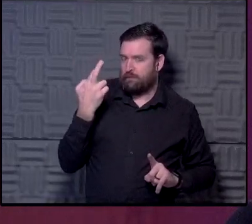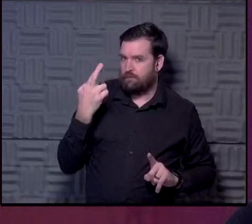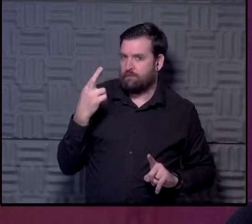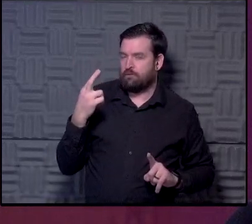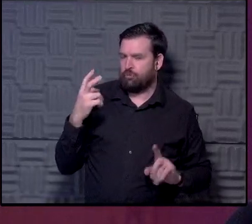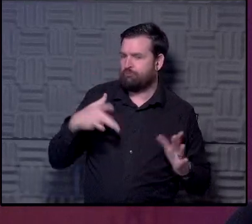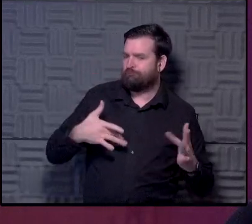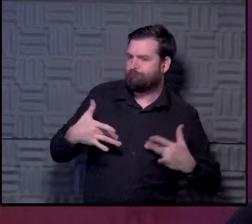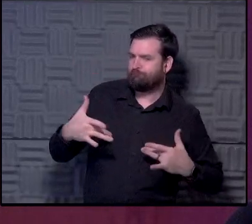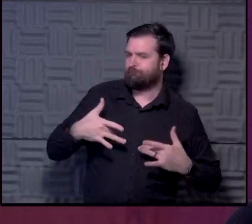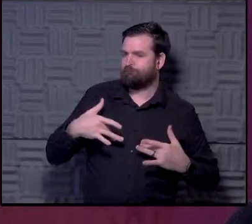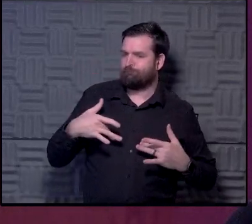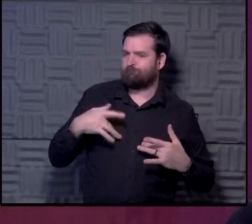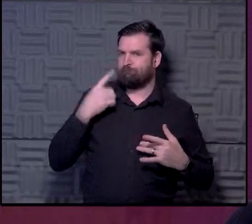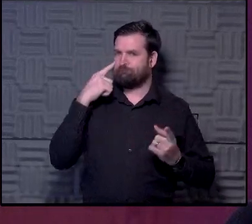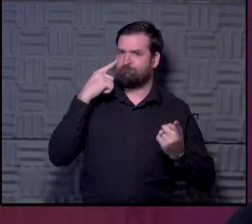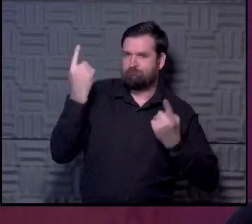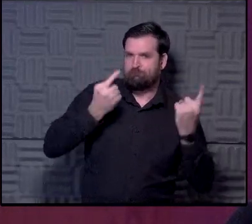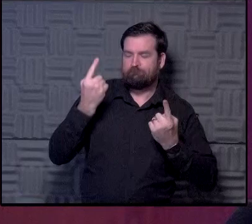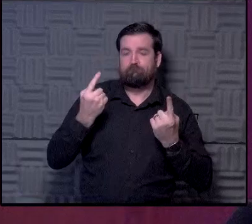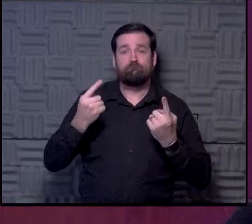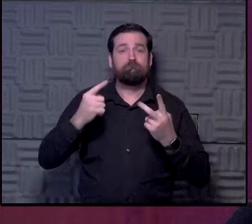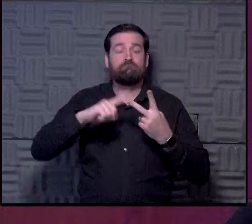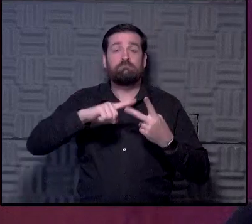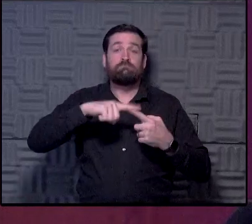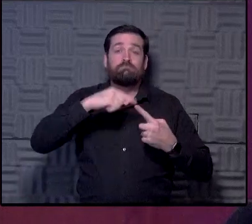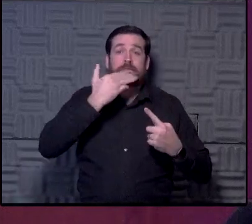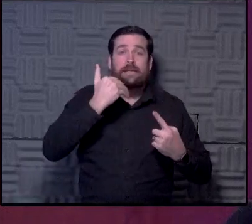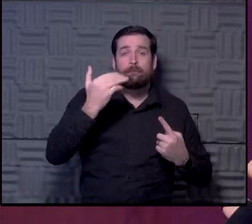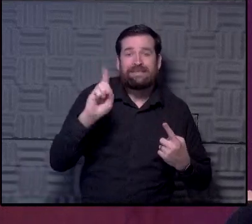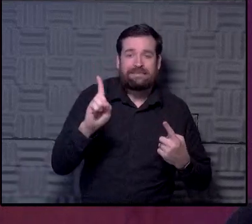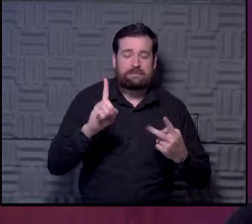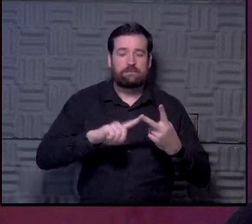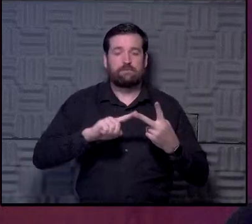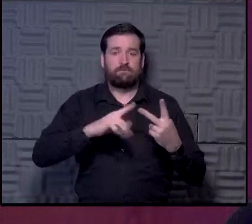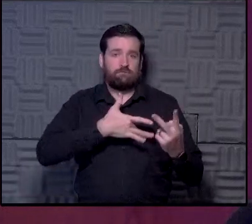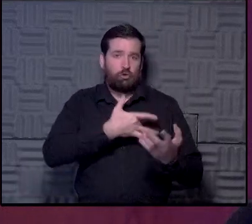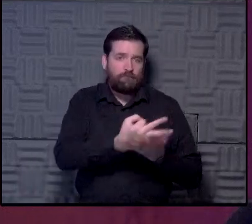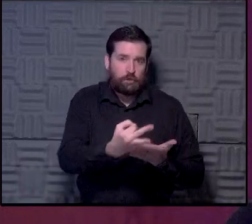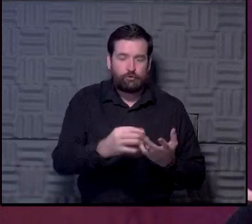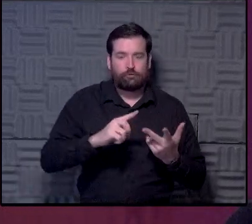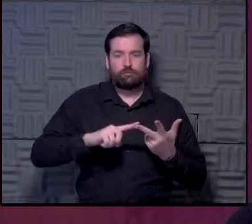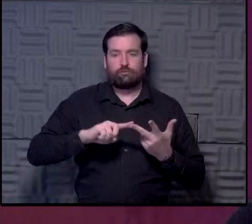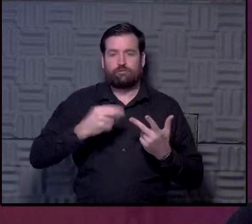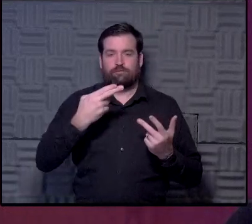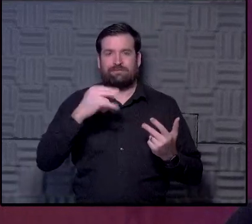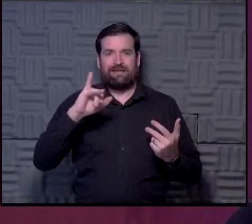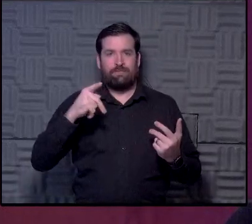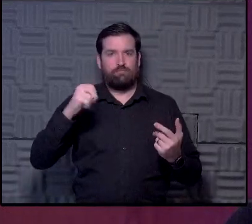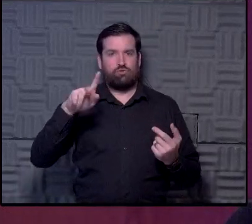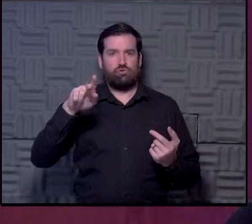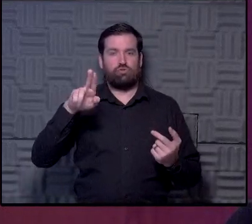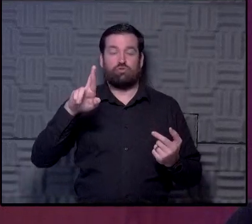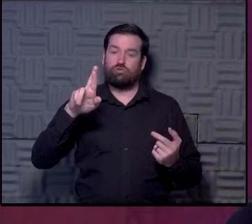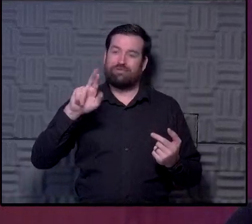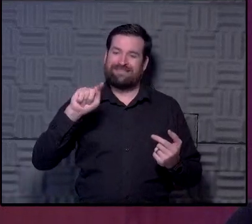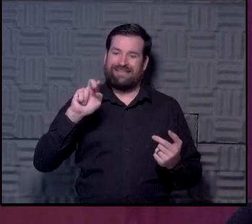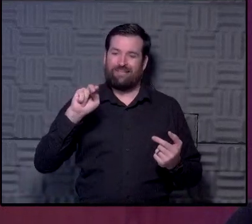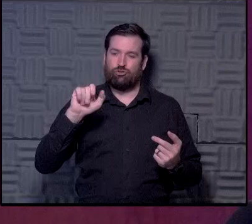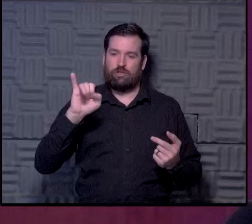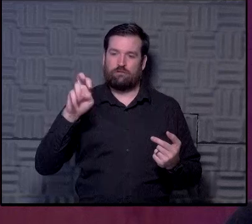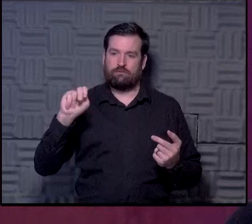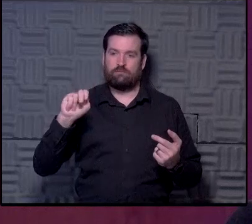conservatively. Certainly, diabetes and hypertension, heart failure, those are ones I'm very reticent to